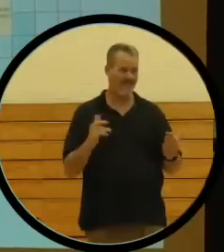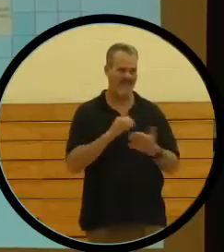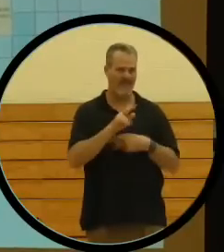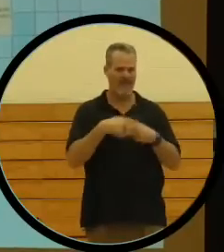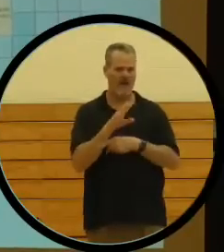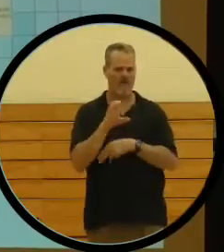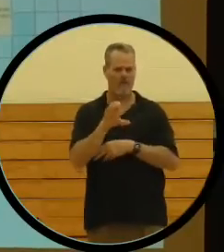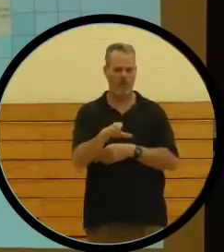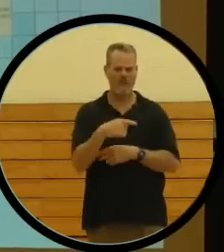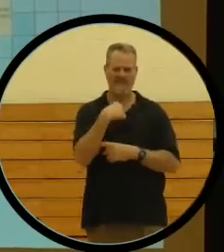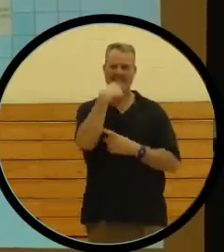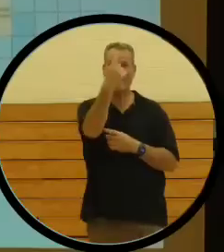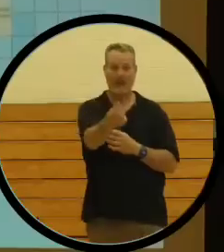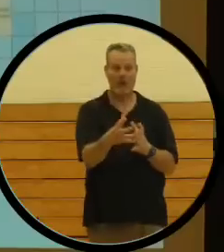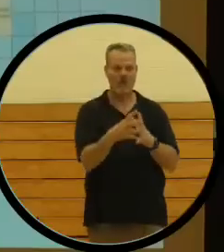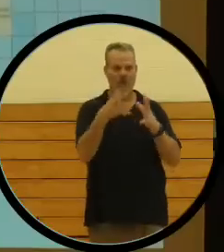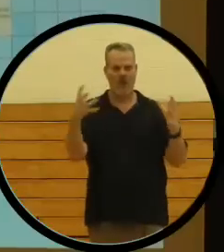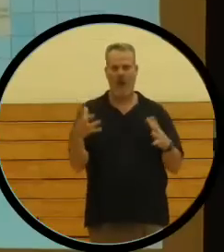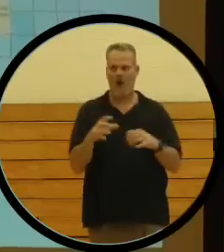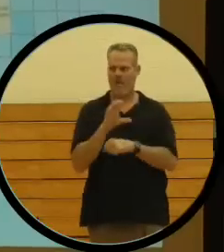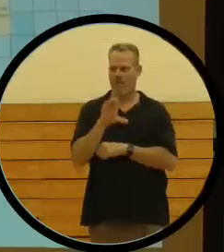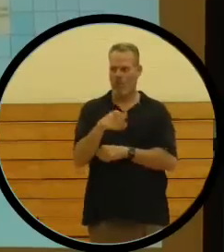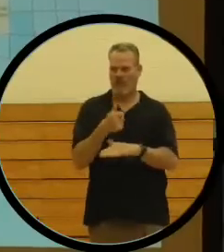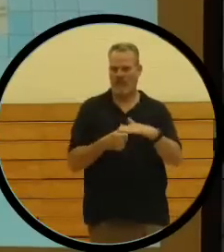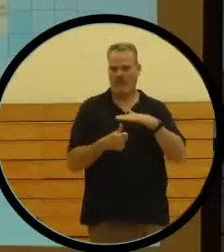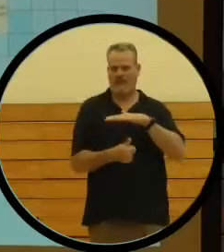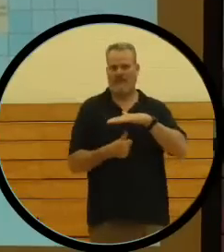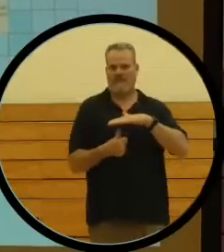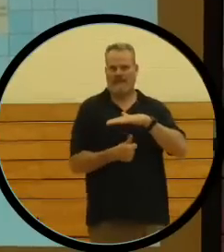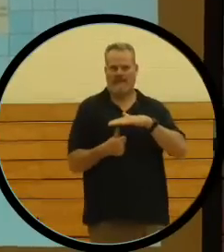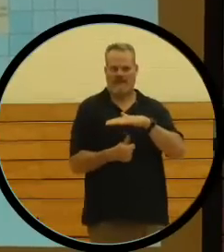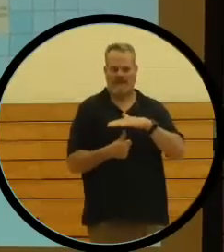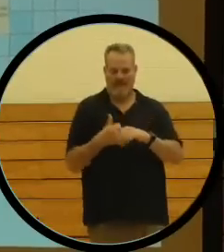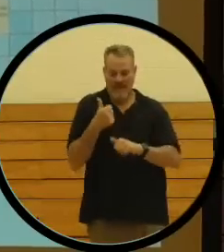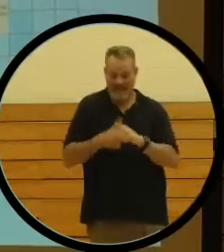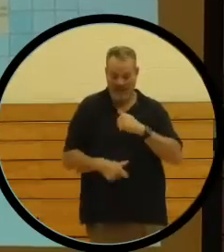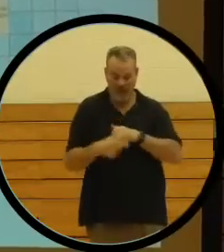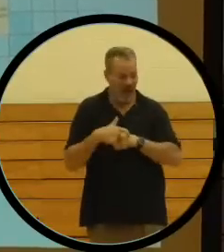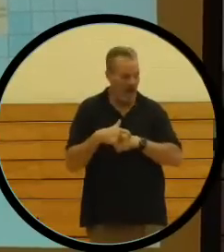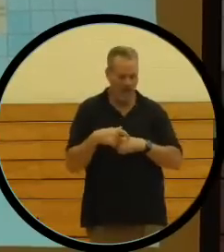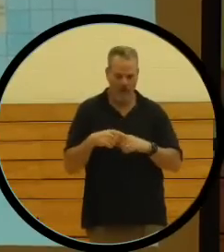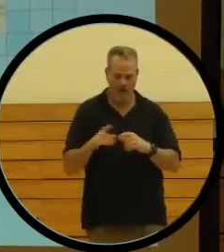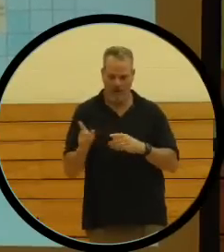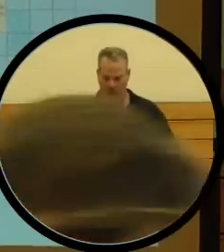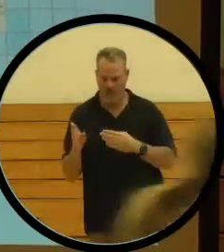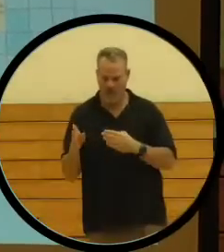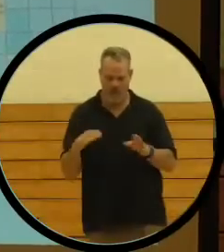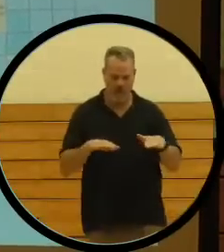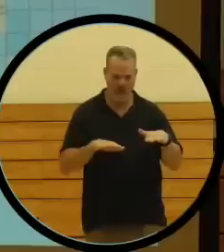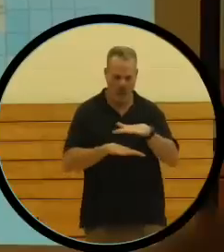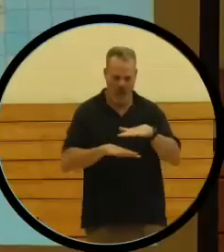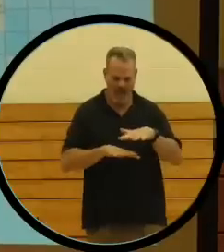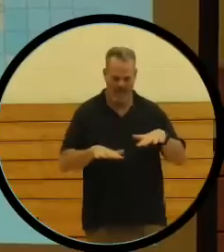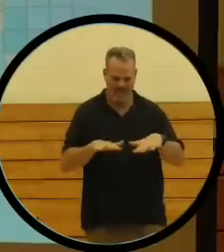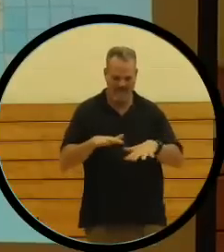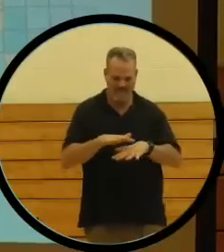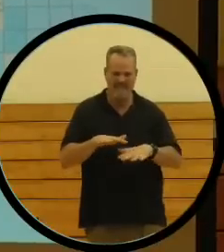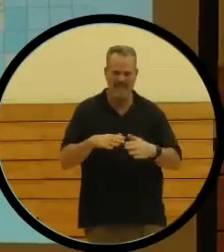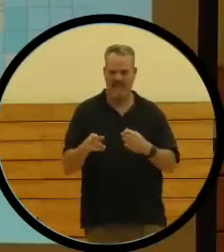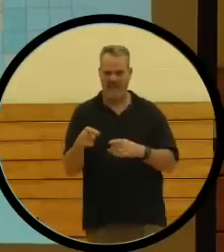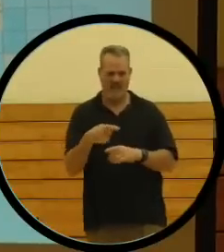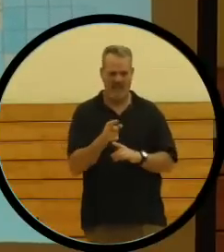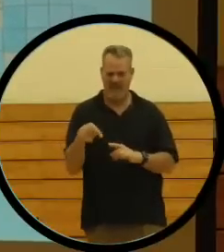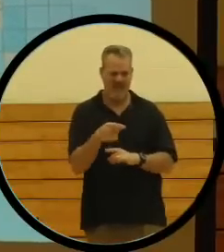force. It's telling you there's a lot of acceleration, and then each time the wave goes, you're accelerating this way, and then you're accelerating that way, and accelerating this way and that way,